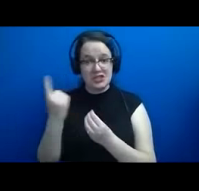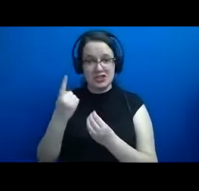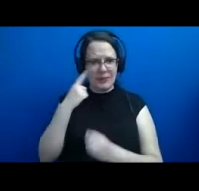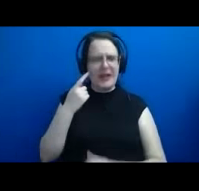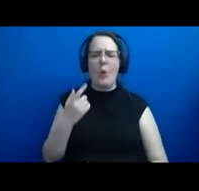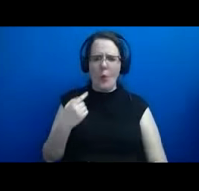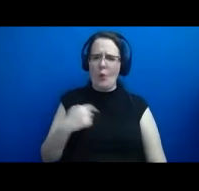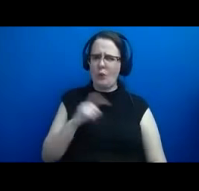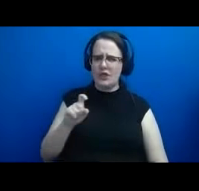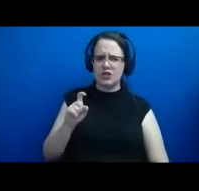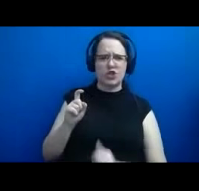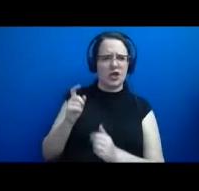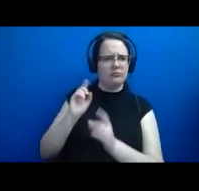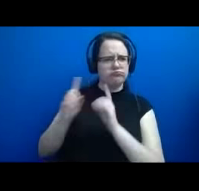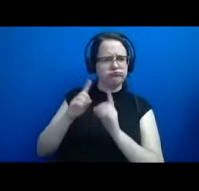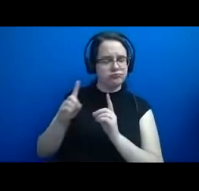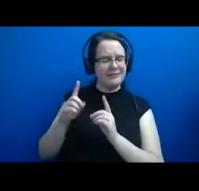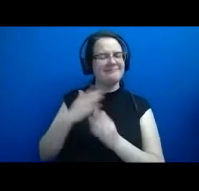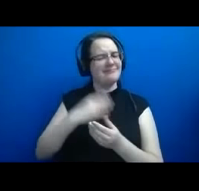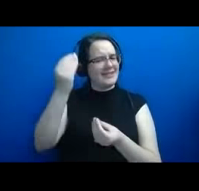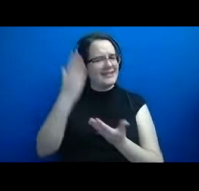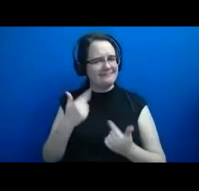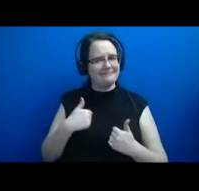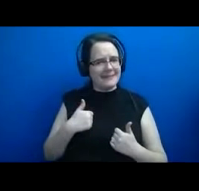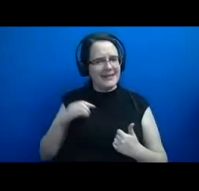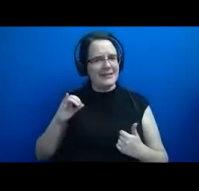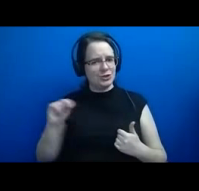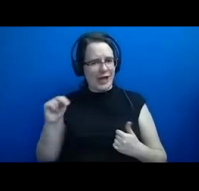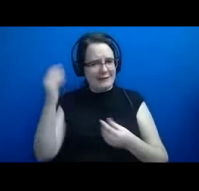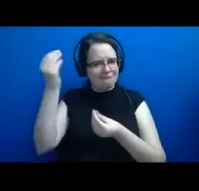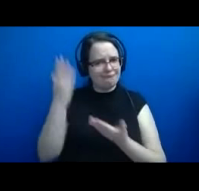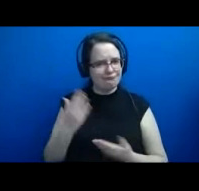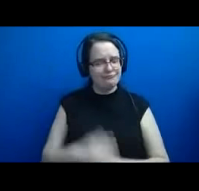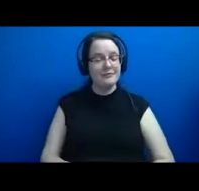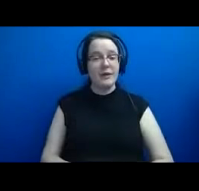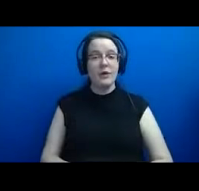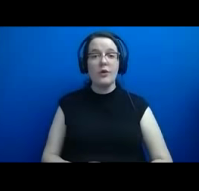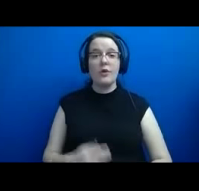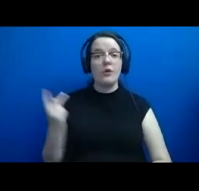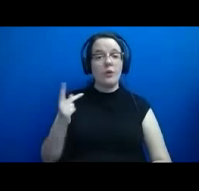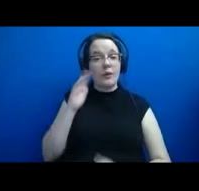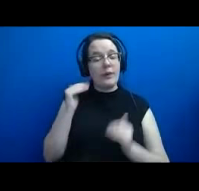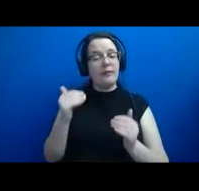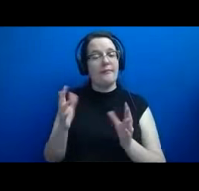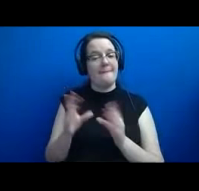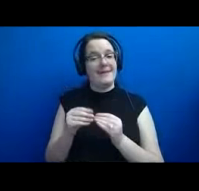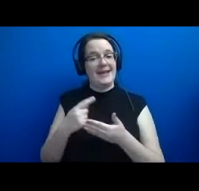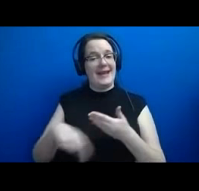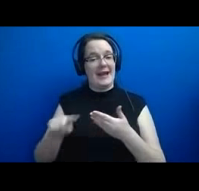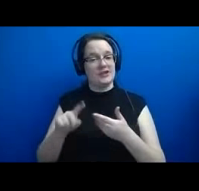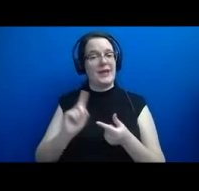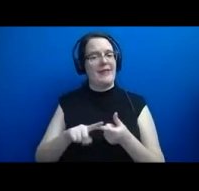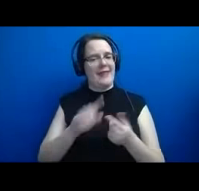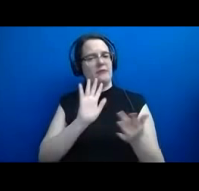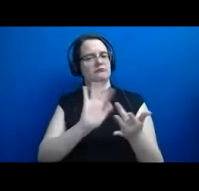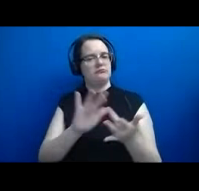to, please let Jen and myself know. We are going to be meeting next week and then reaching out to the